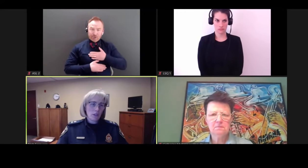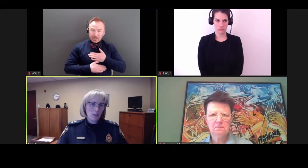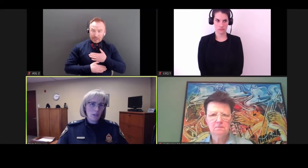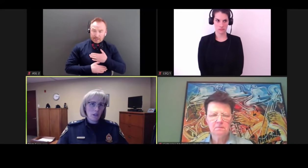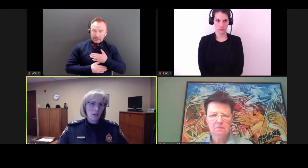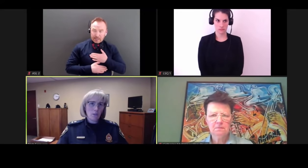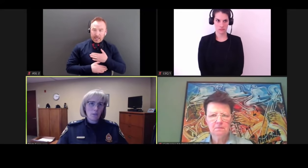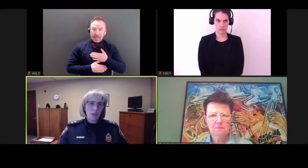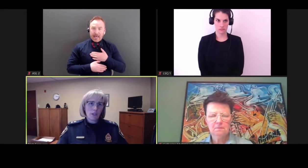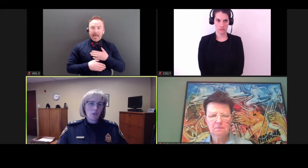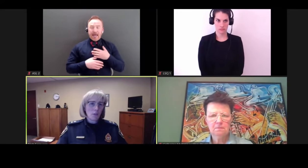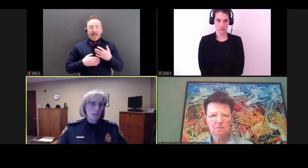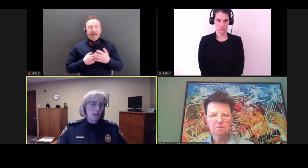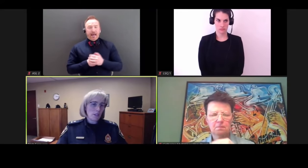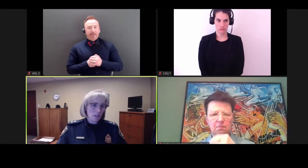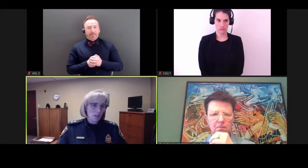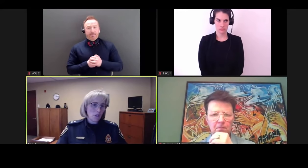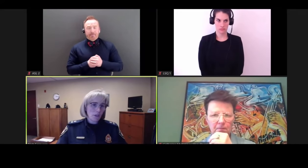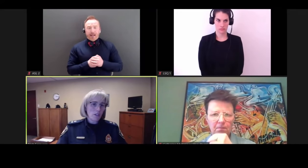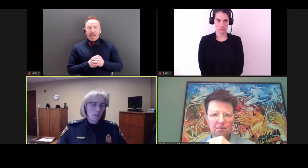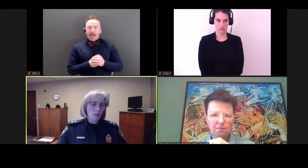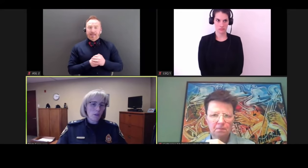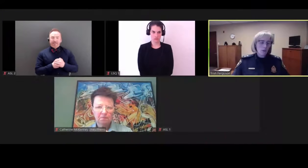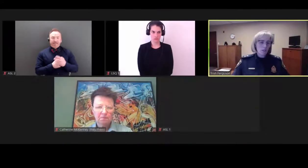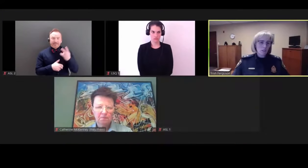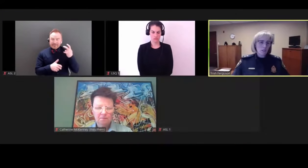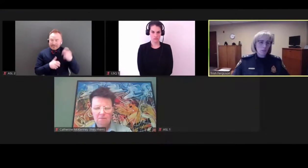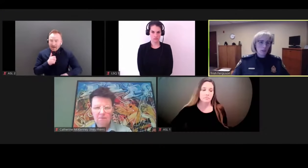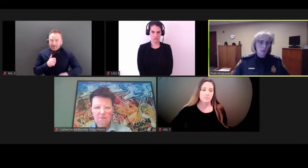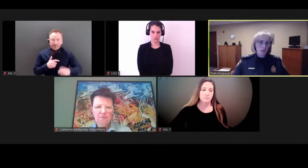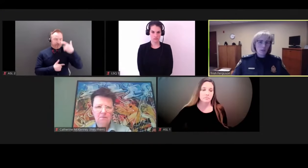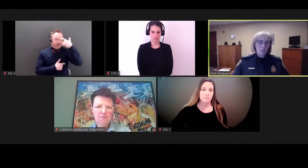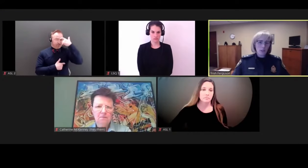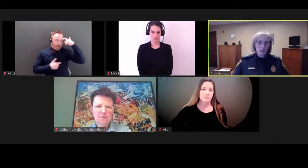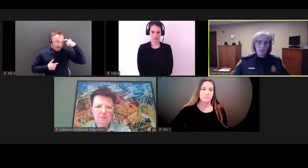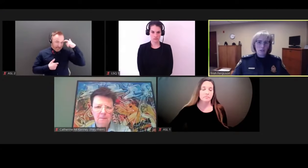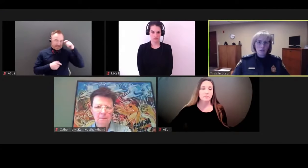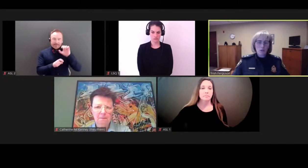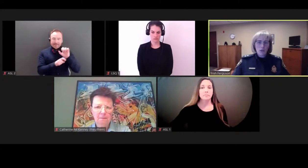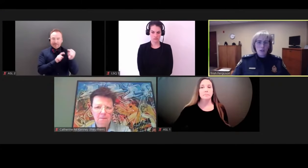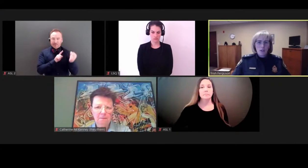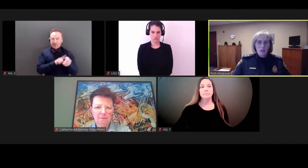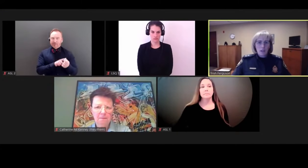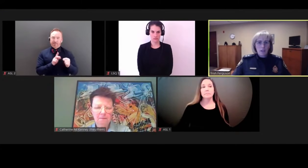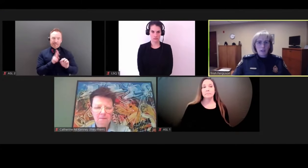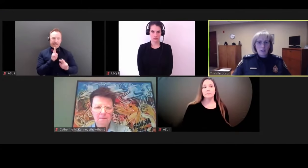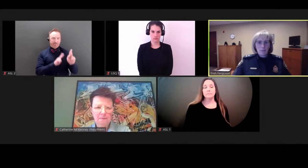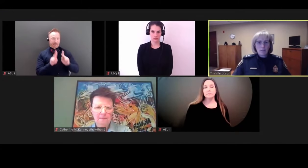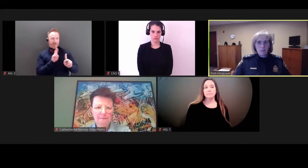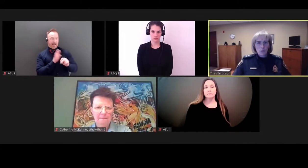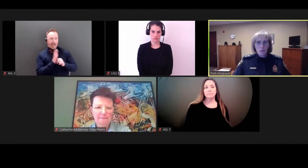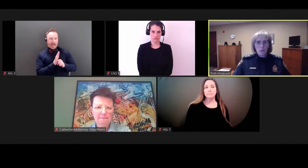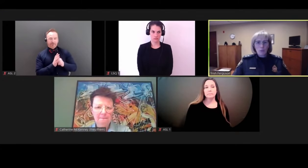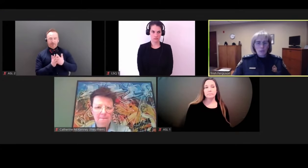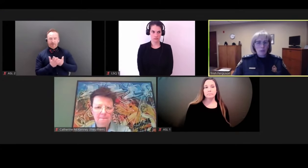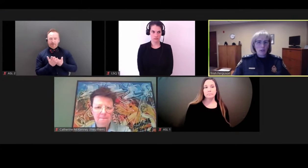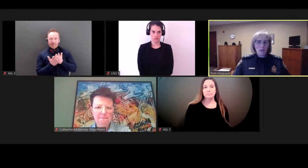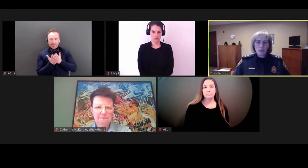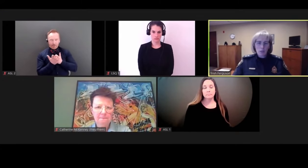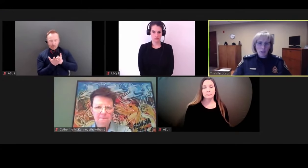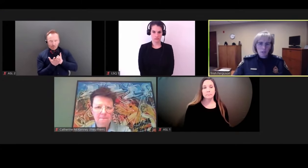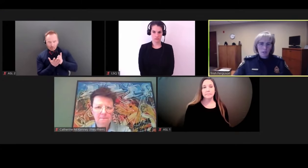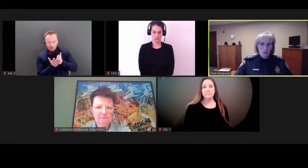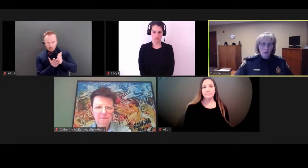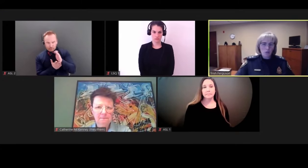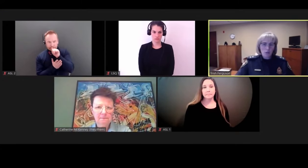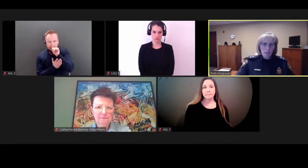difficult and traumatizing situation some of our residents have been living through. And so we will be doing our very